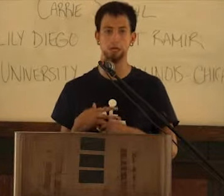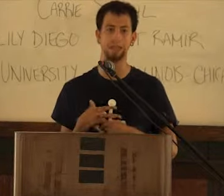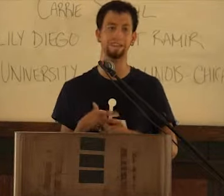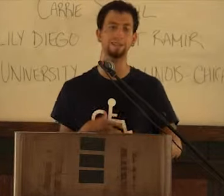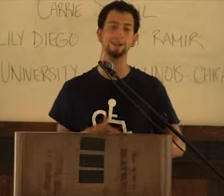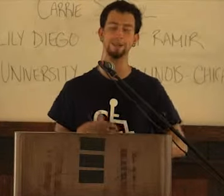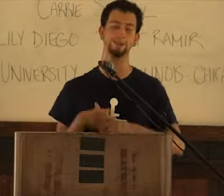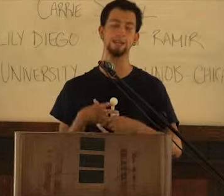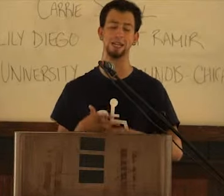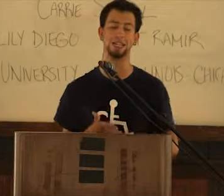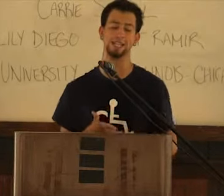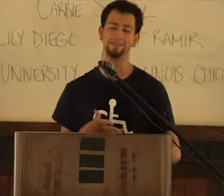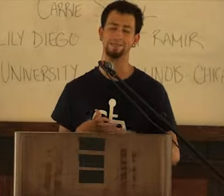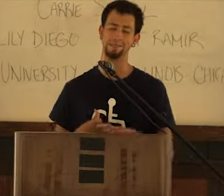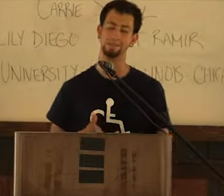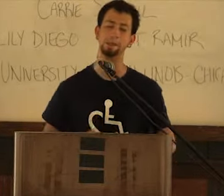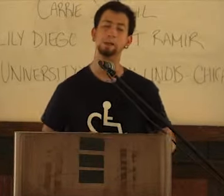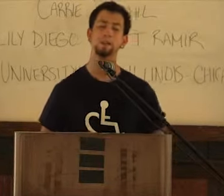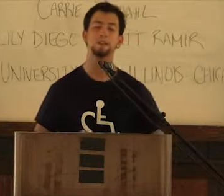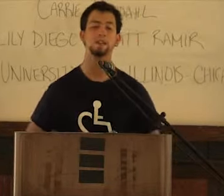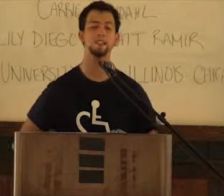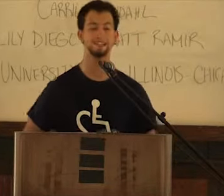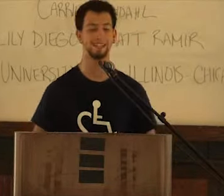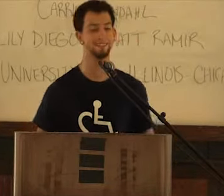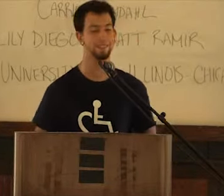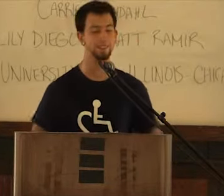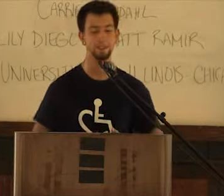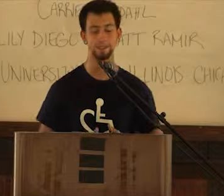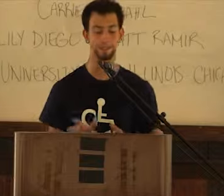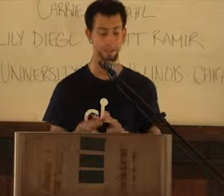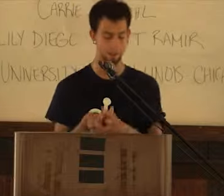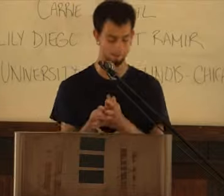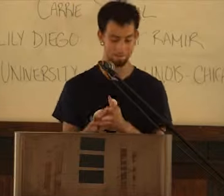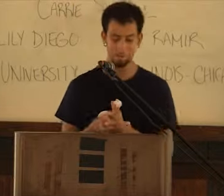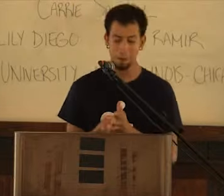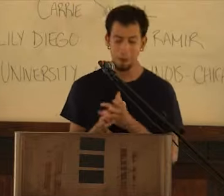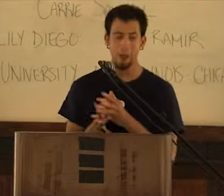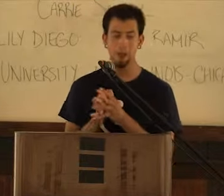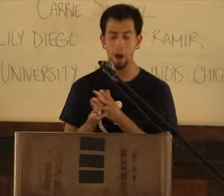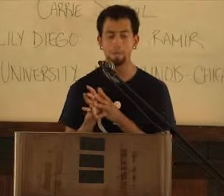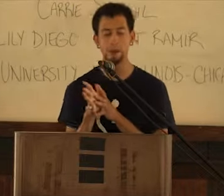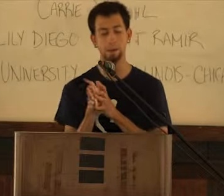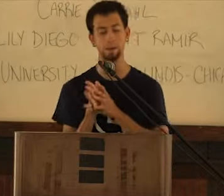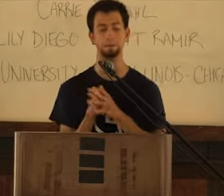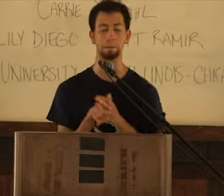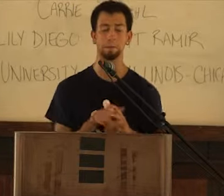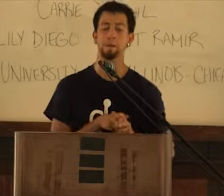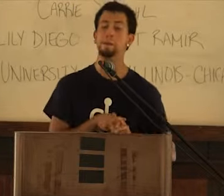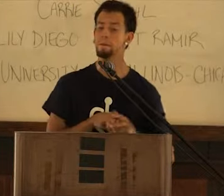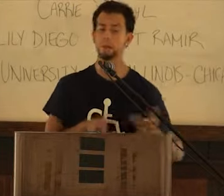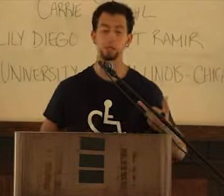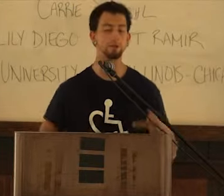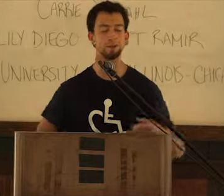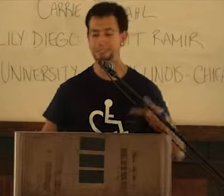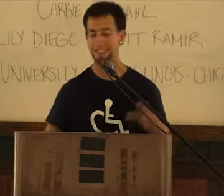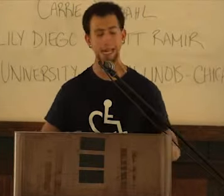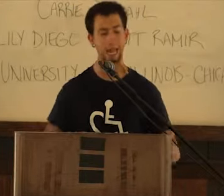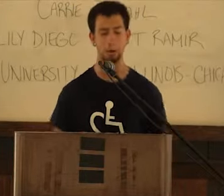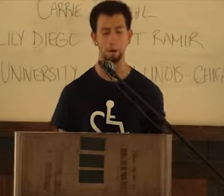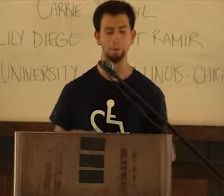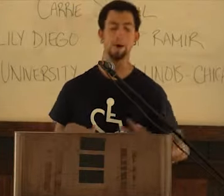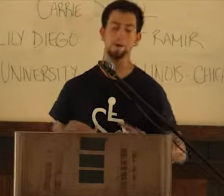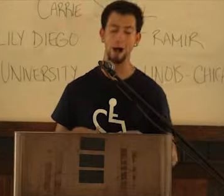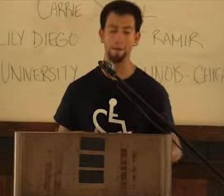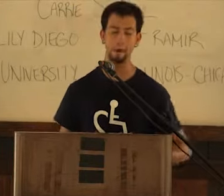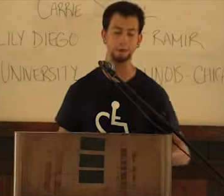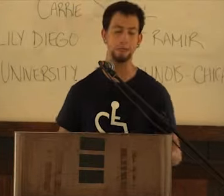last longer than the victories we achieve. So listen, sir, call me a cripple, but you're the one sitting